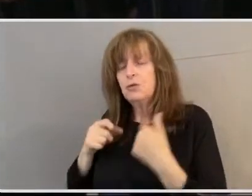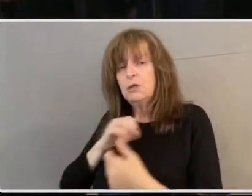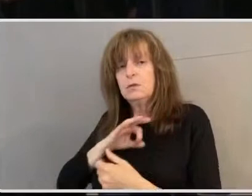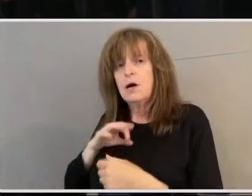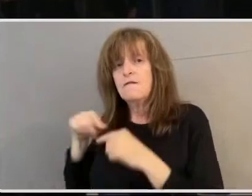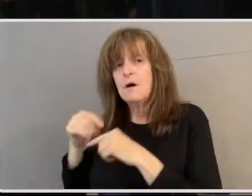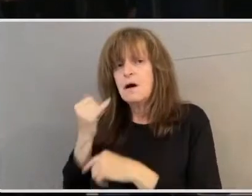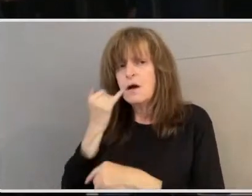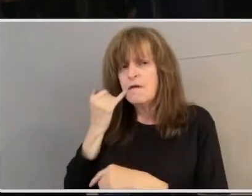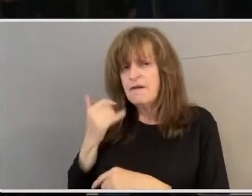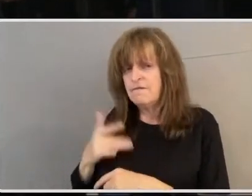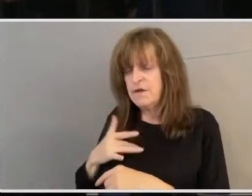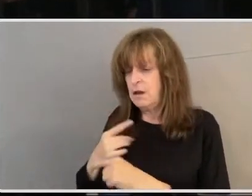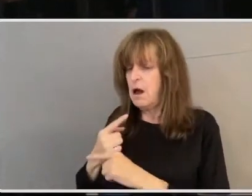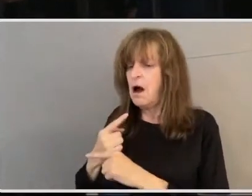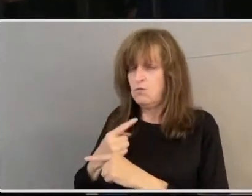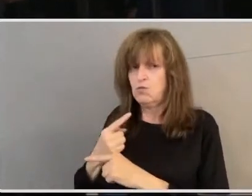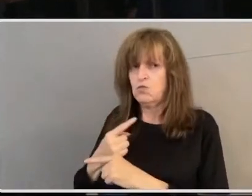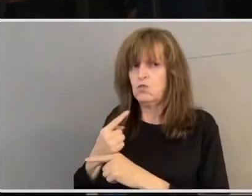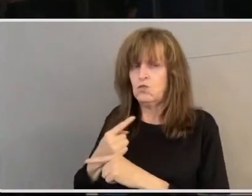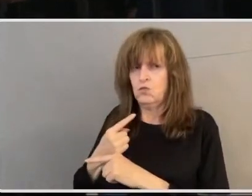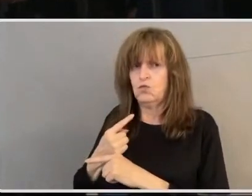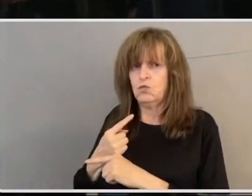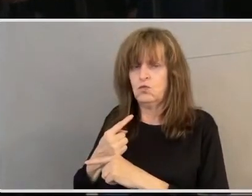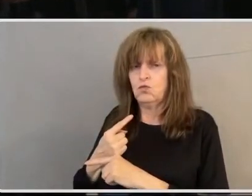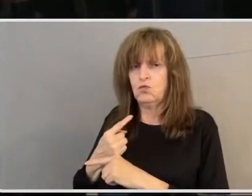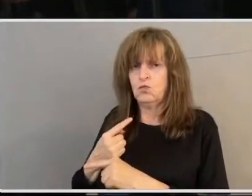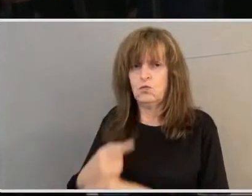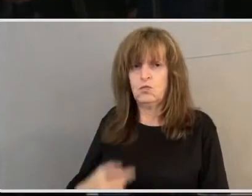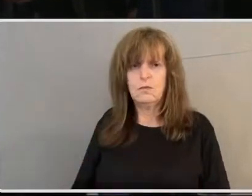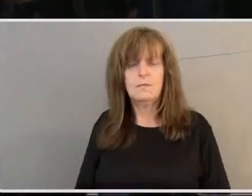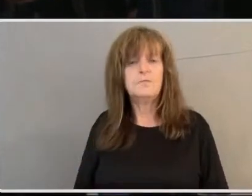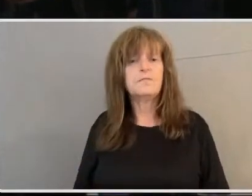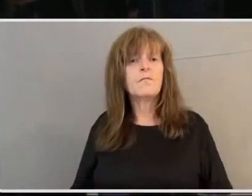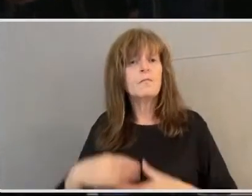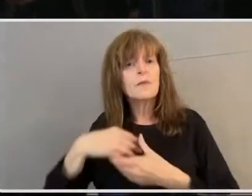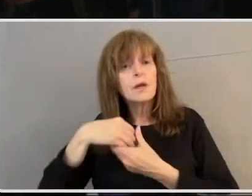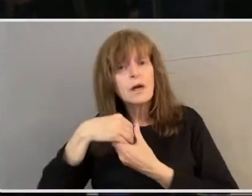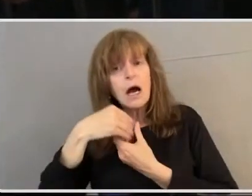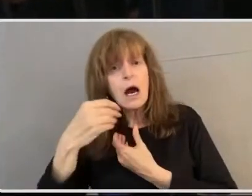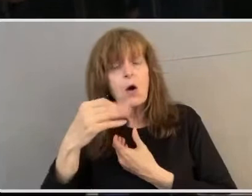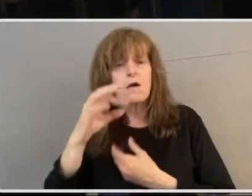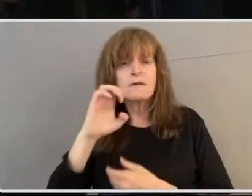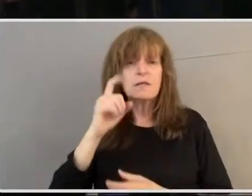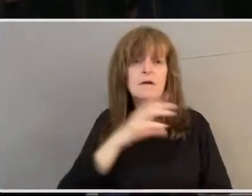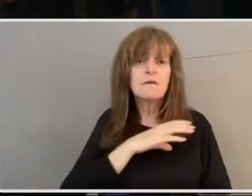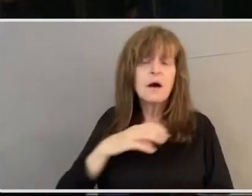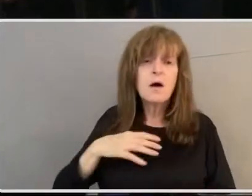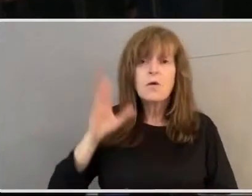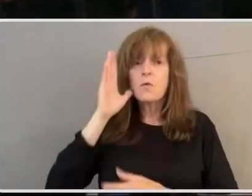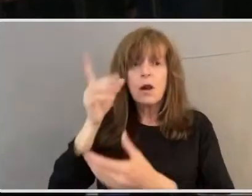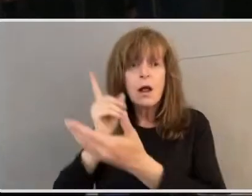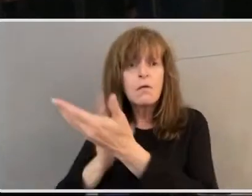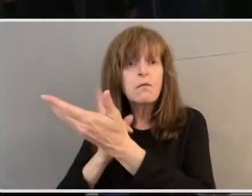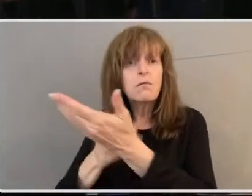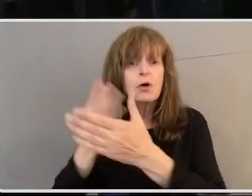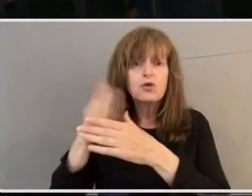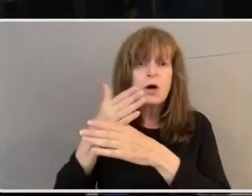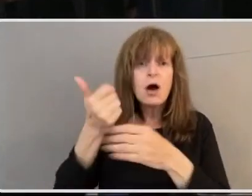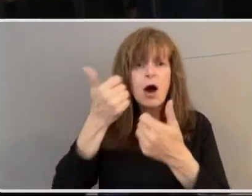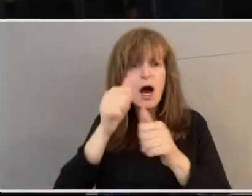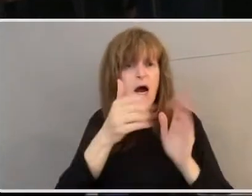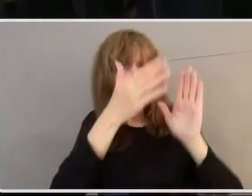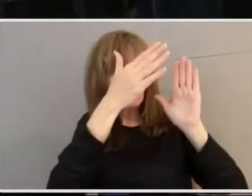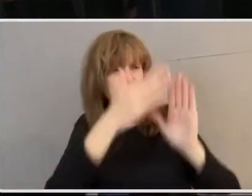not disclose to any person outside the Executive Council any discussions or decisions related to conduct of a member of